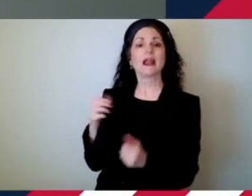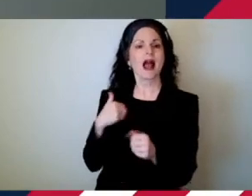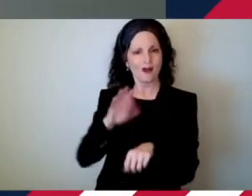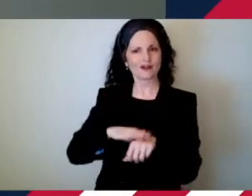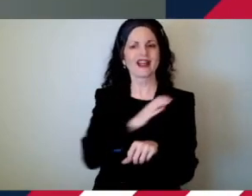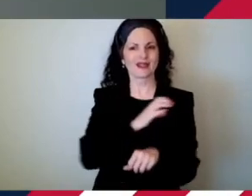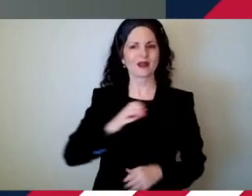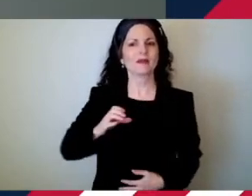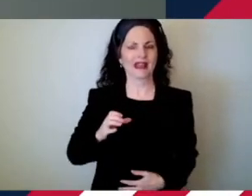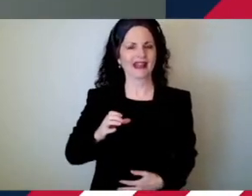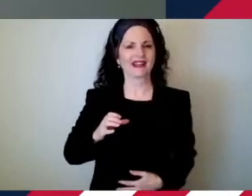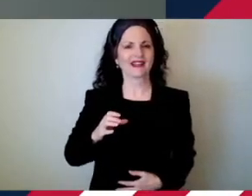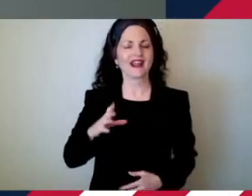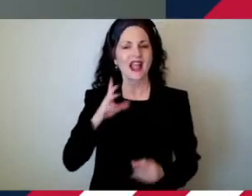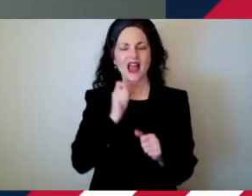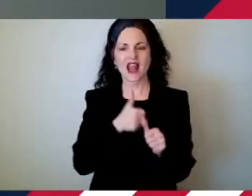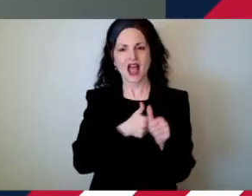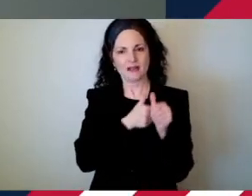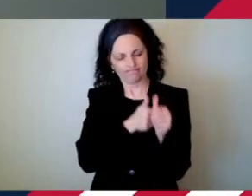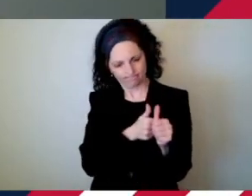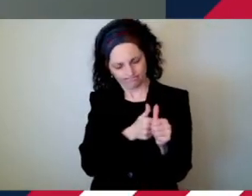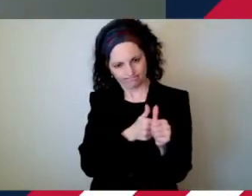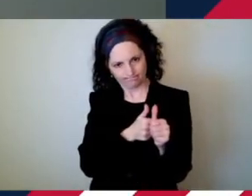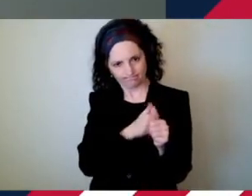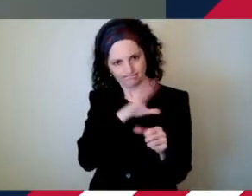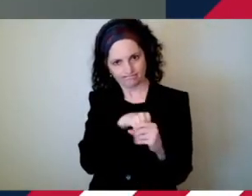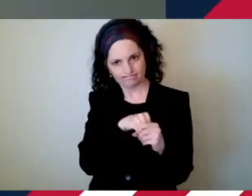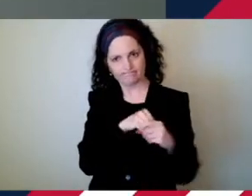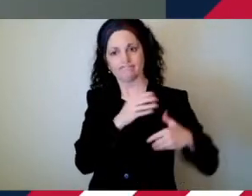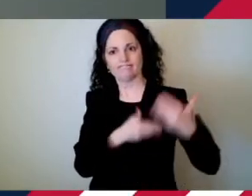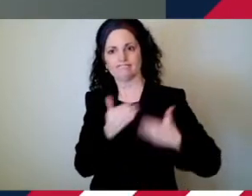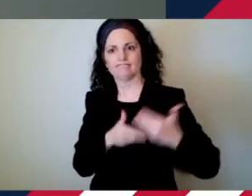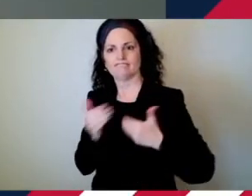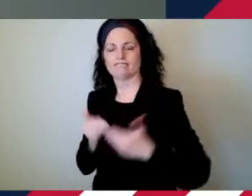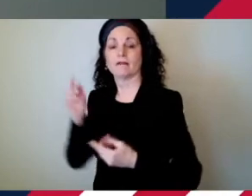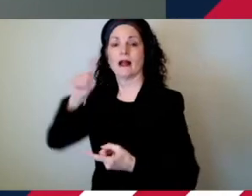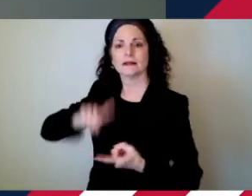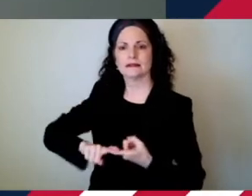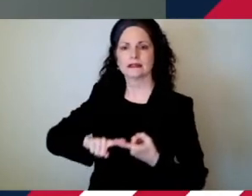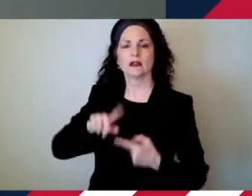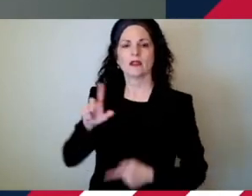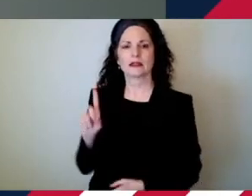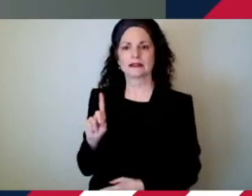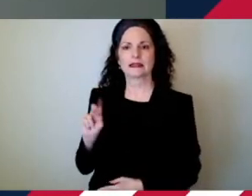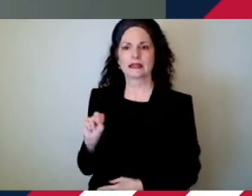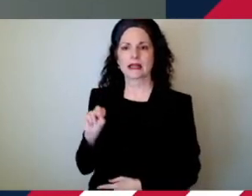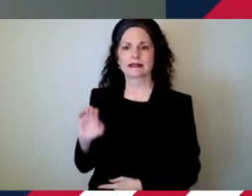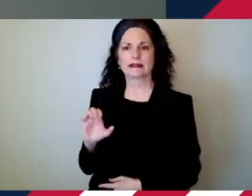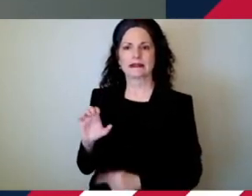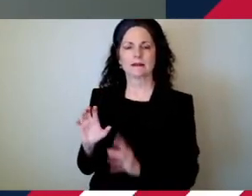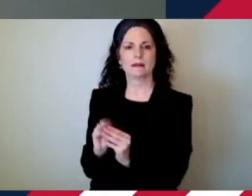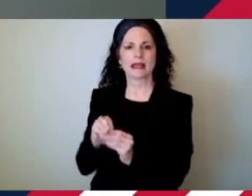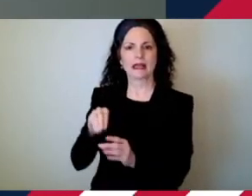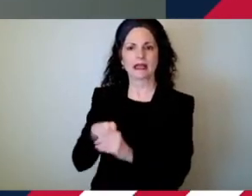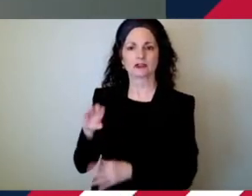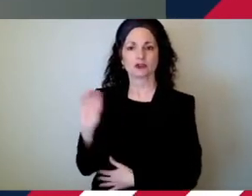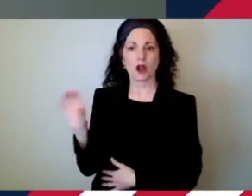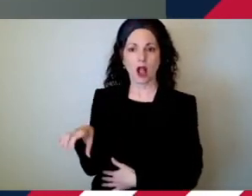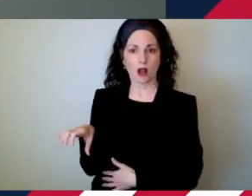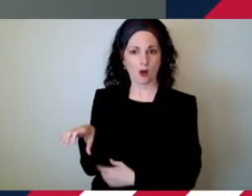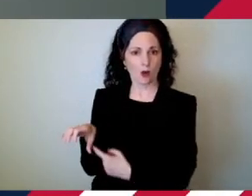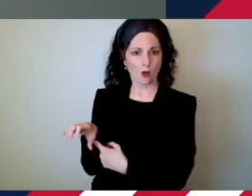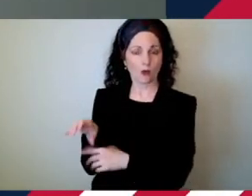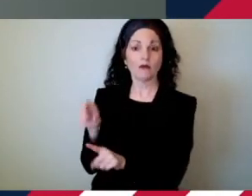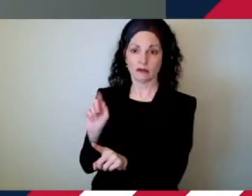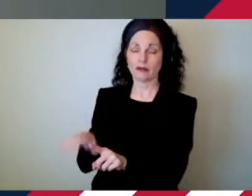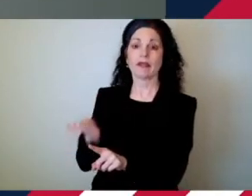it through to the 2018 DNC meeting in Chicago, where the DNC members voted overwhelmingly that unpledged delegates